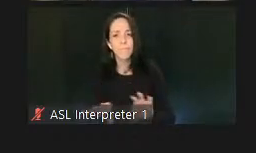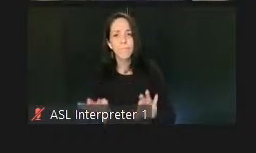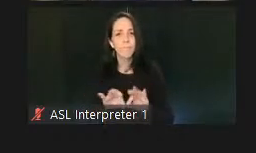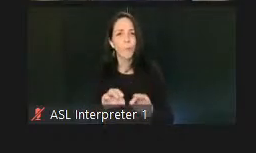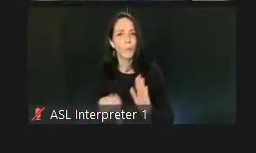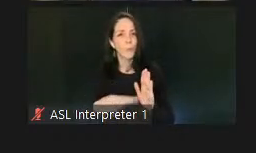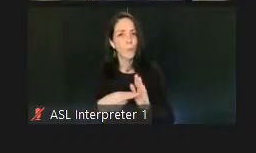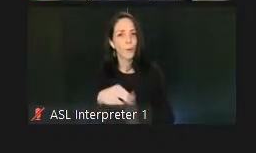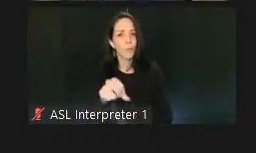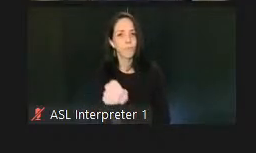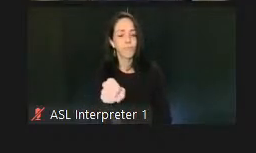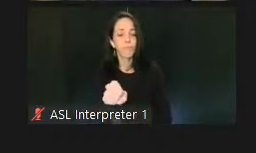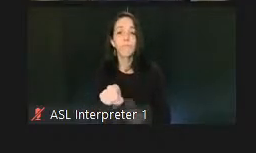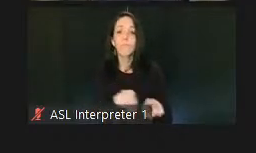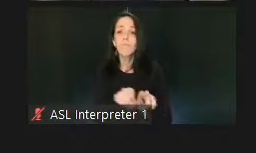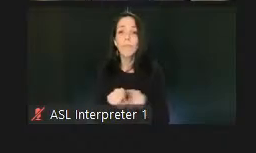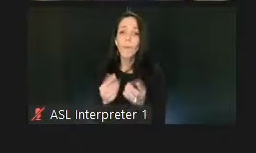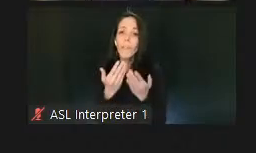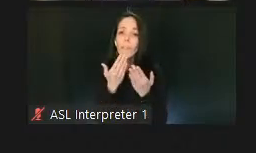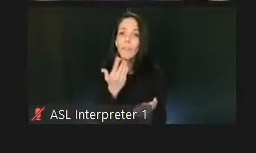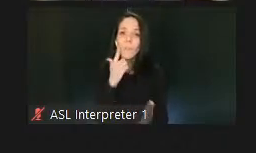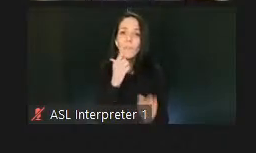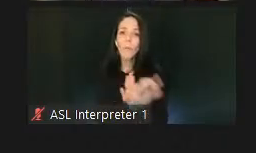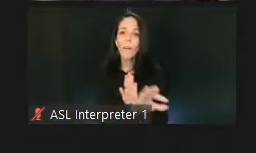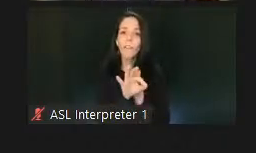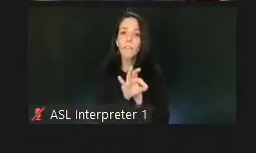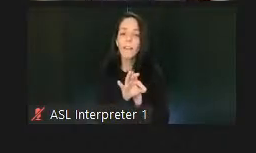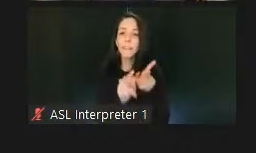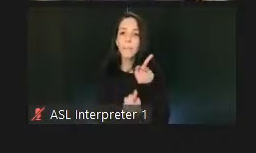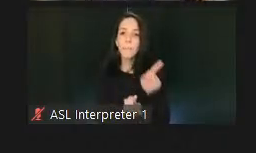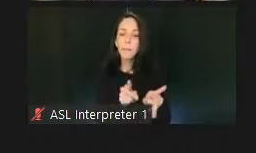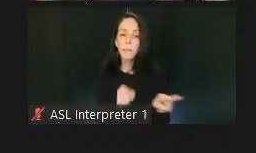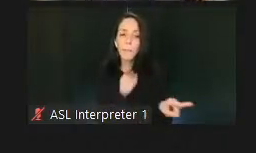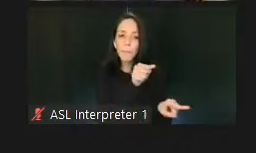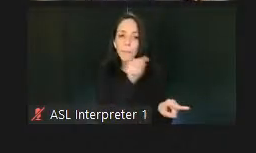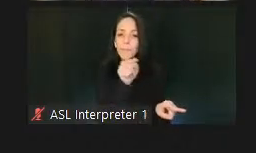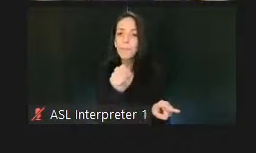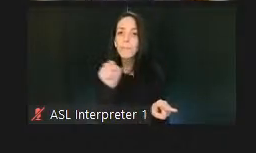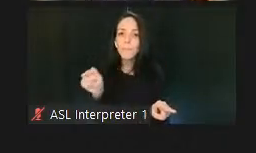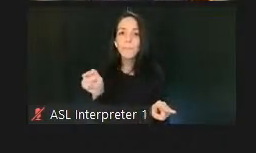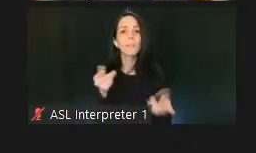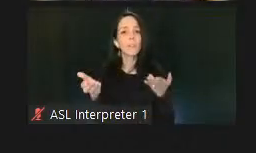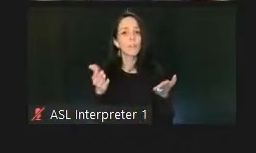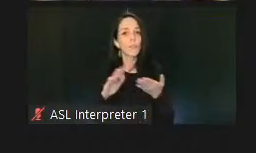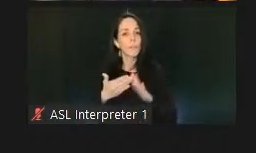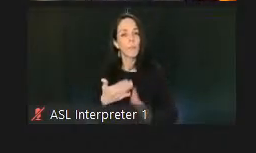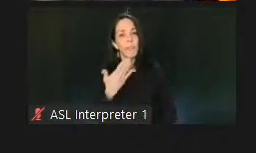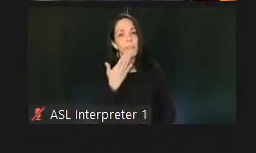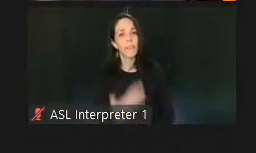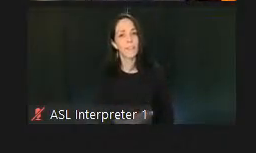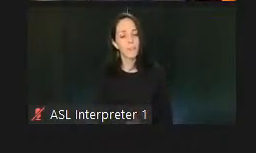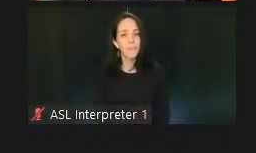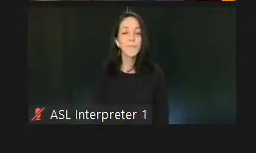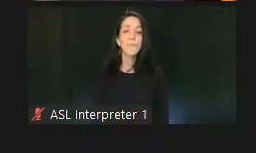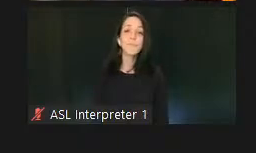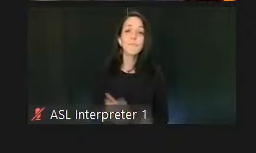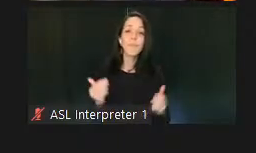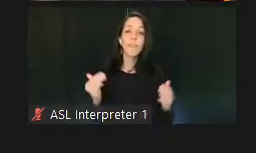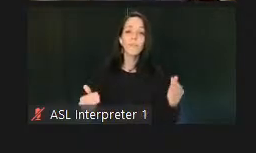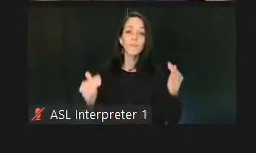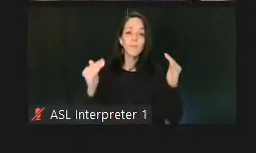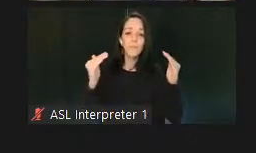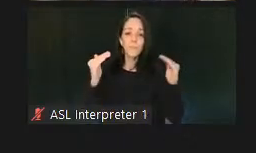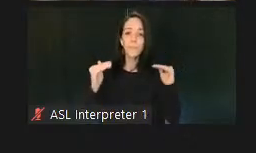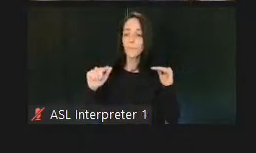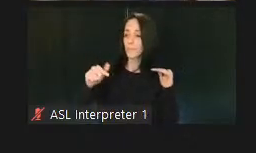thank you, as always, to our elected officials who serve the community. And I will go ahead and turn